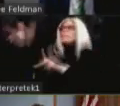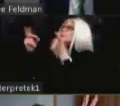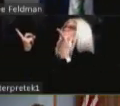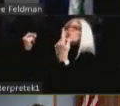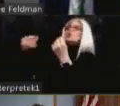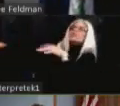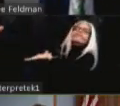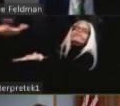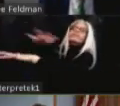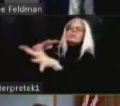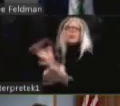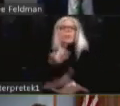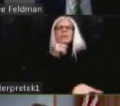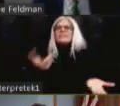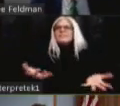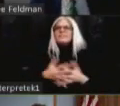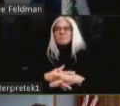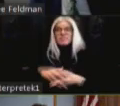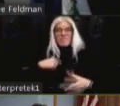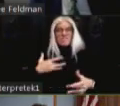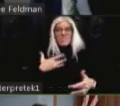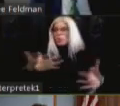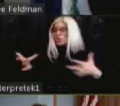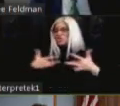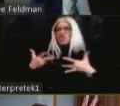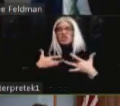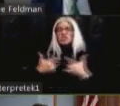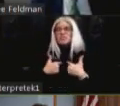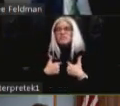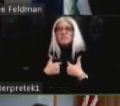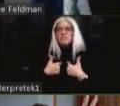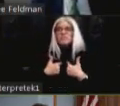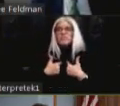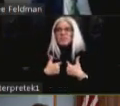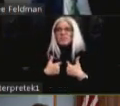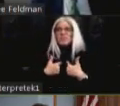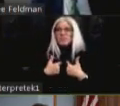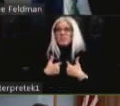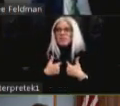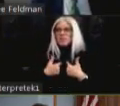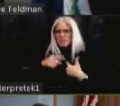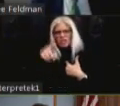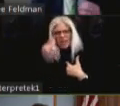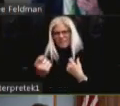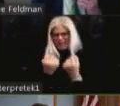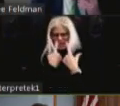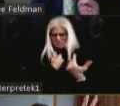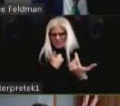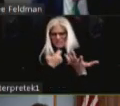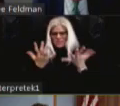very concerning. And you have to ask yourself, you know, how